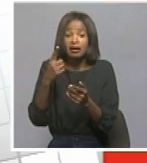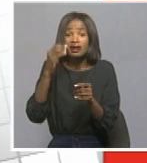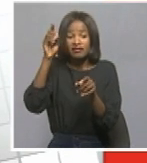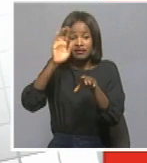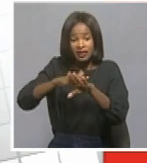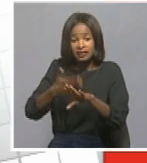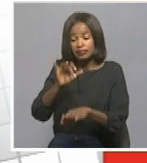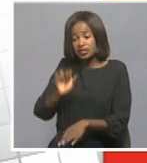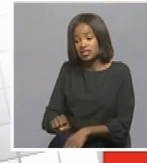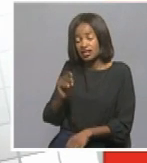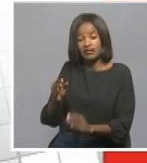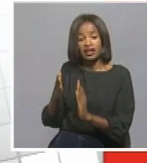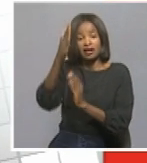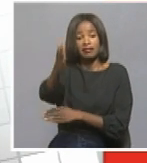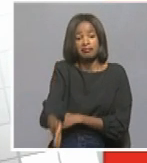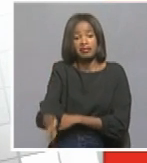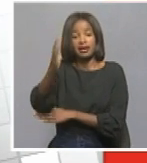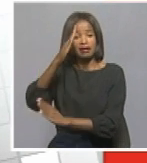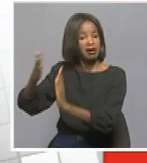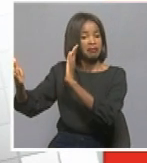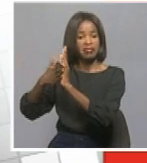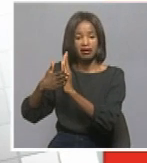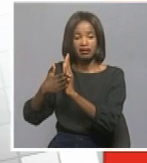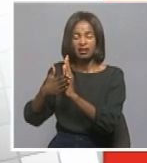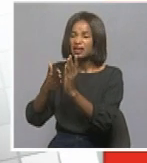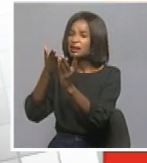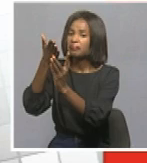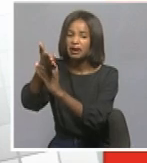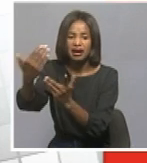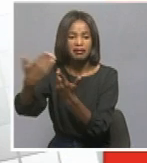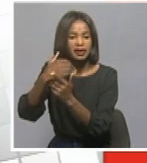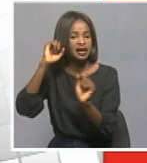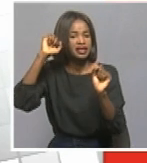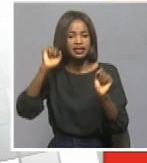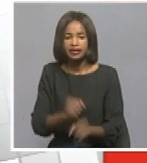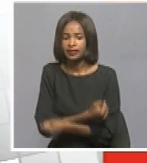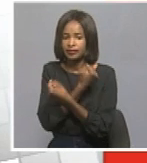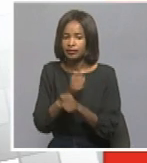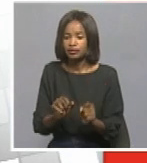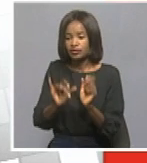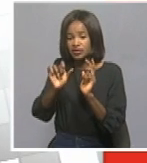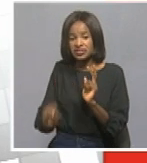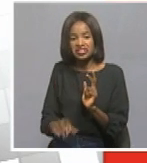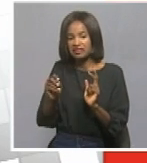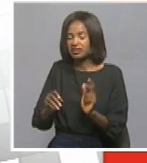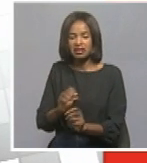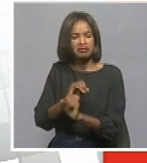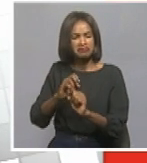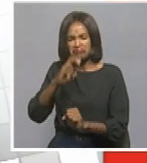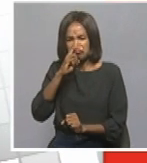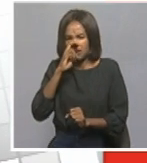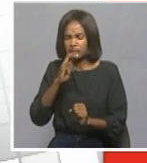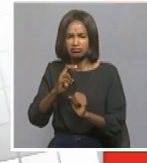Africa have closed its borders, so it is not even possible for you to come to Namibia because they won't allow you through. So if you make